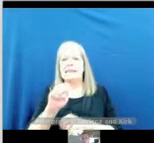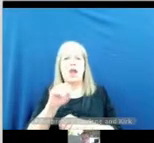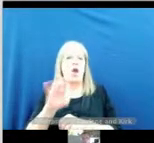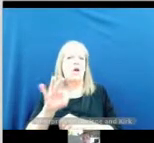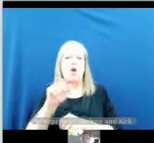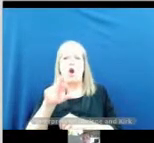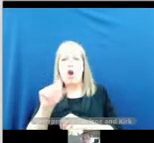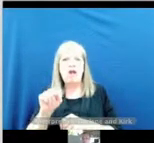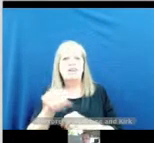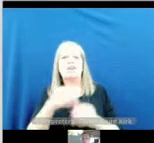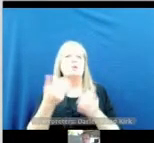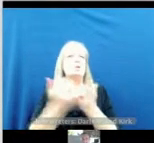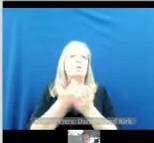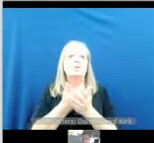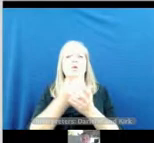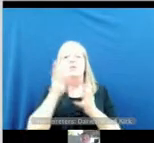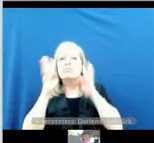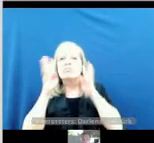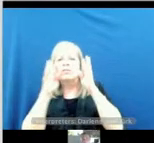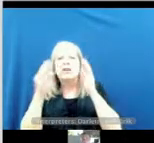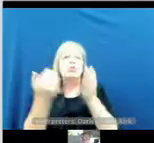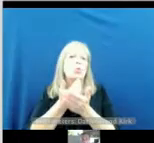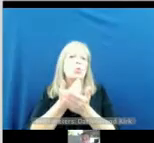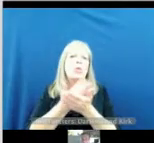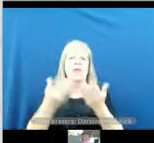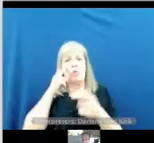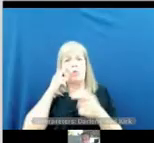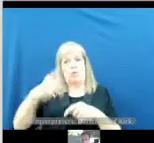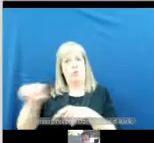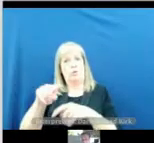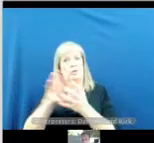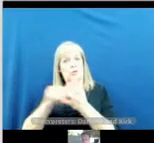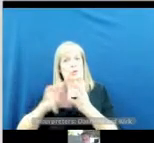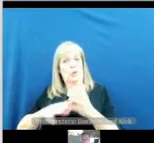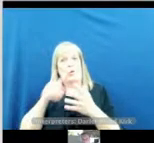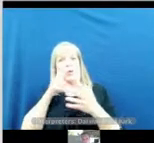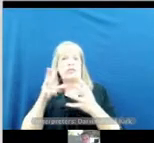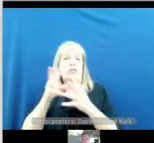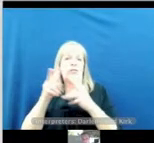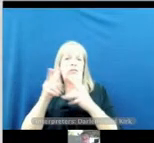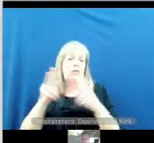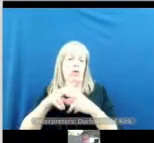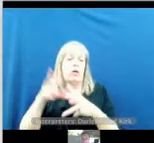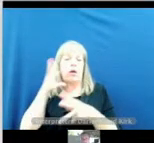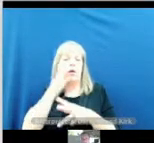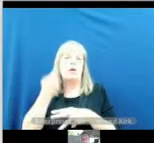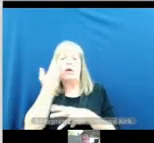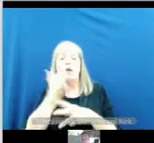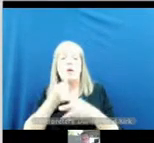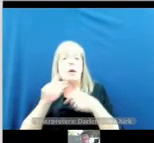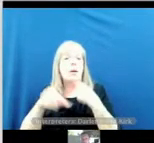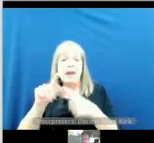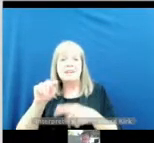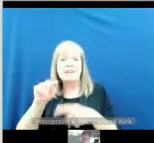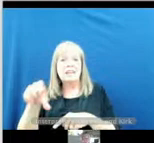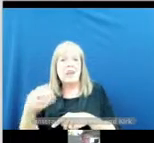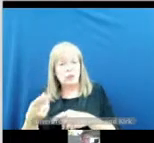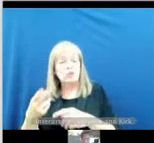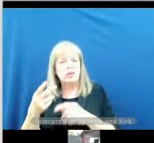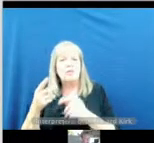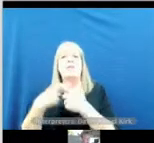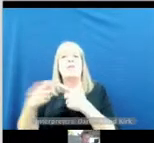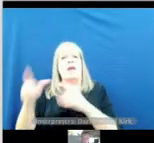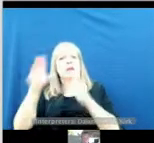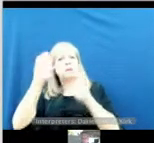folks who are coming through the interpreter programs, and their expectations and access and technology are quite different than those